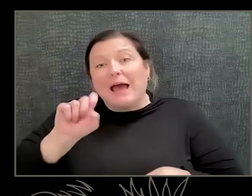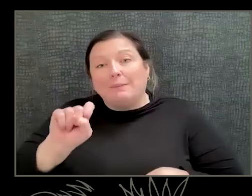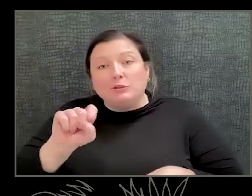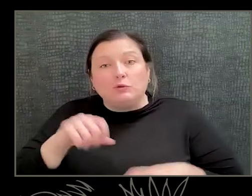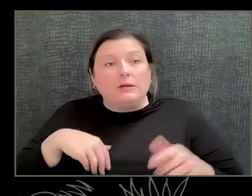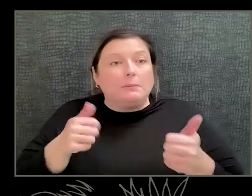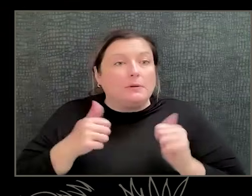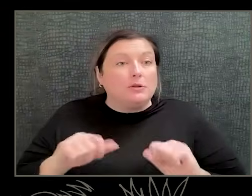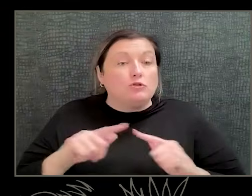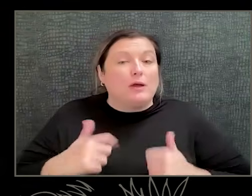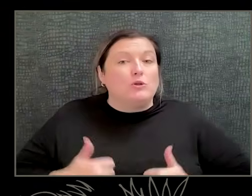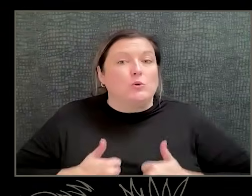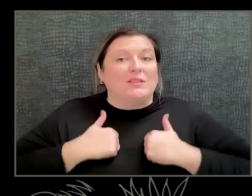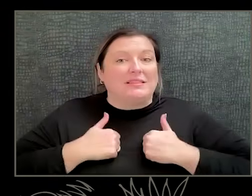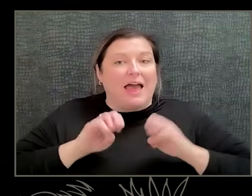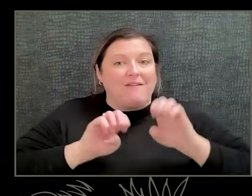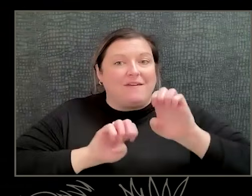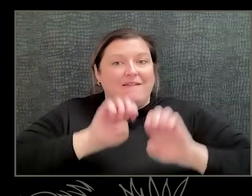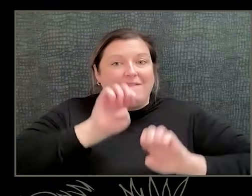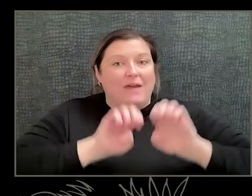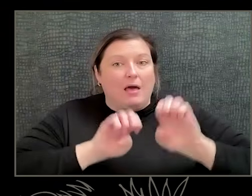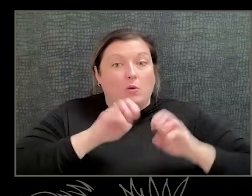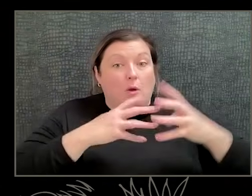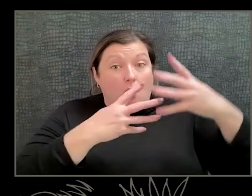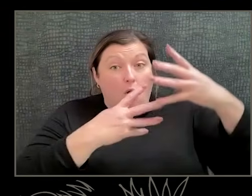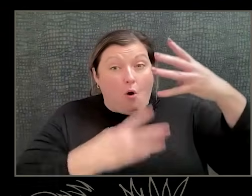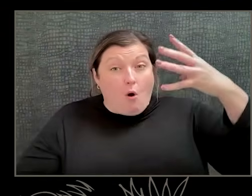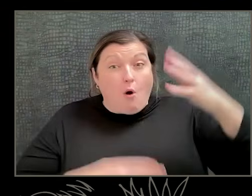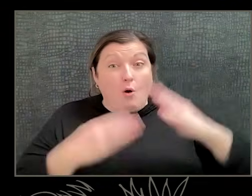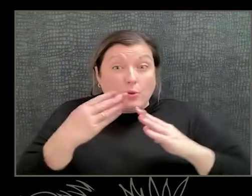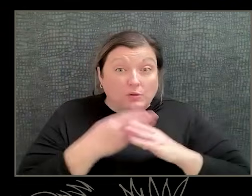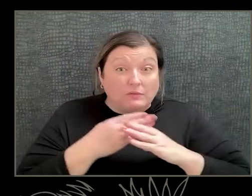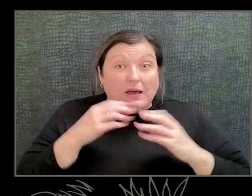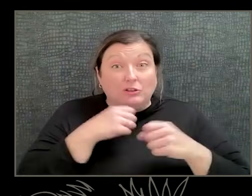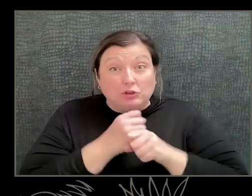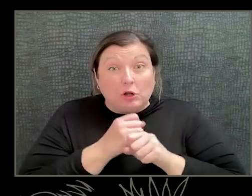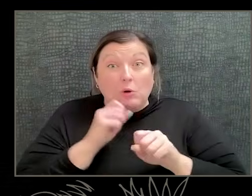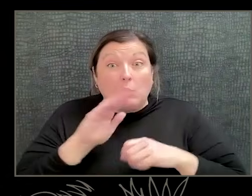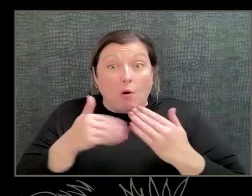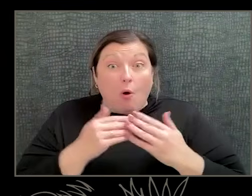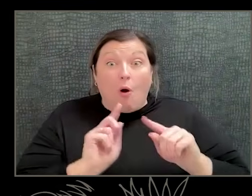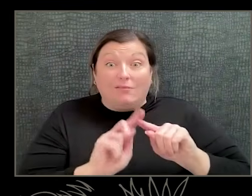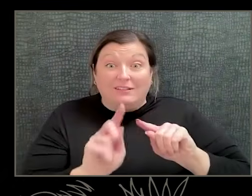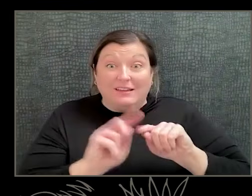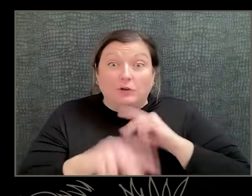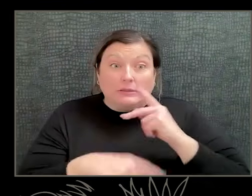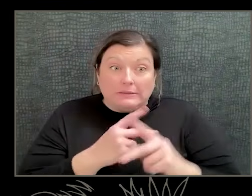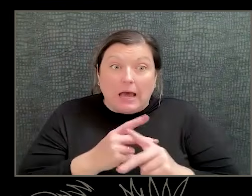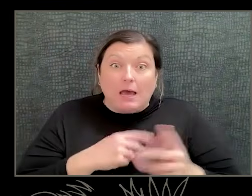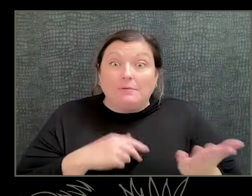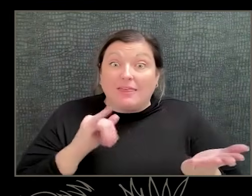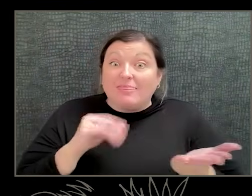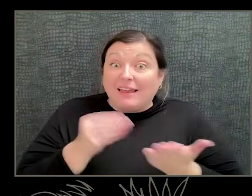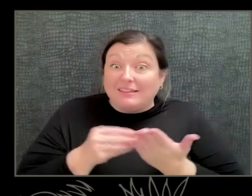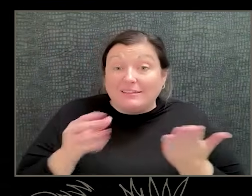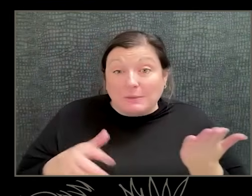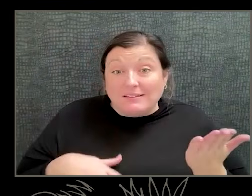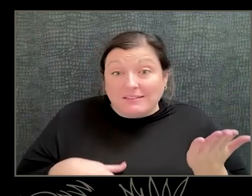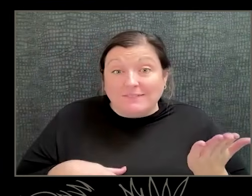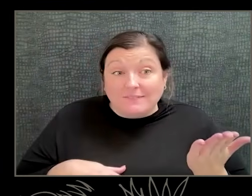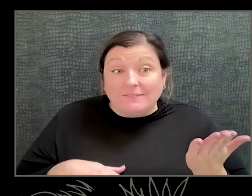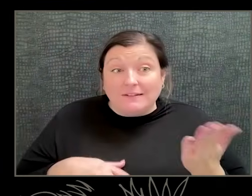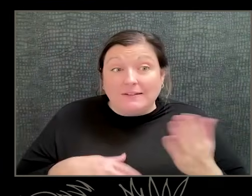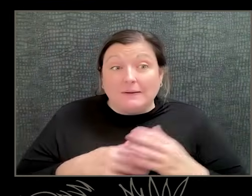live evaluate all of those files and generate all the types, which is expensive.